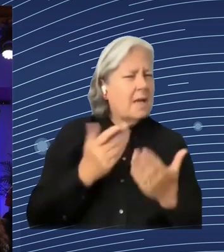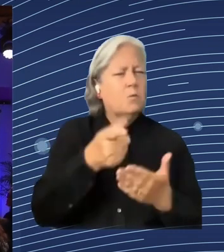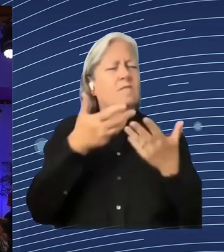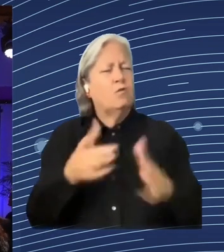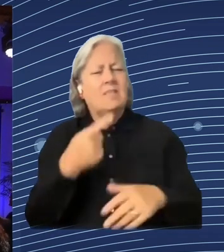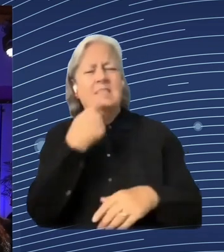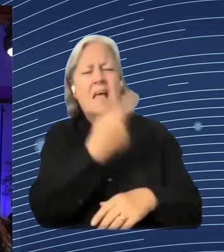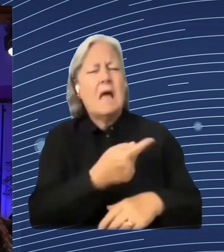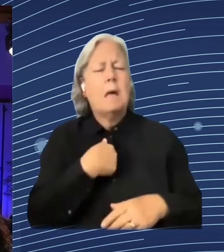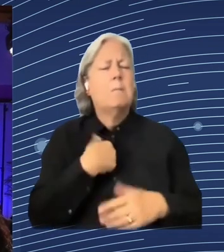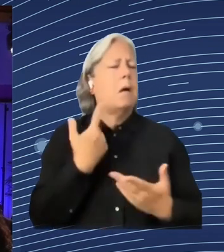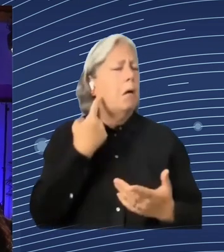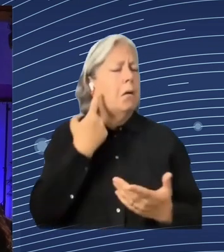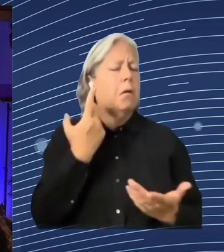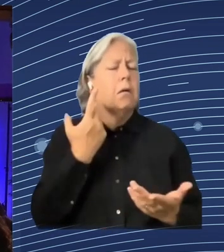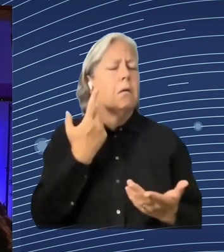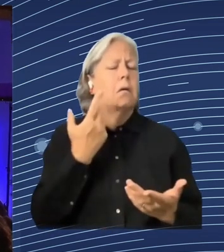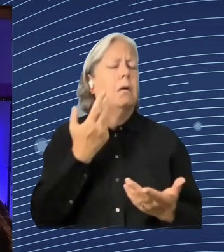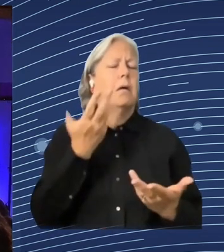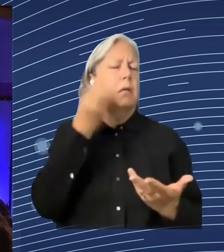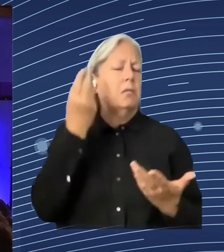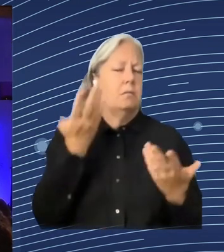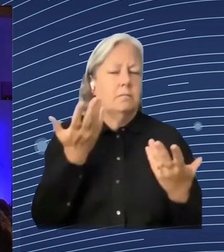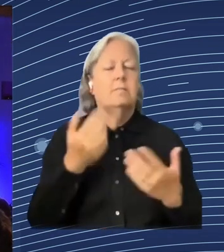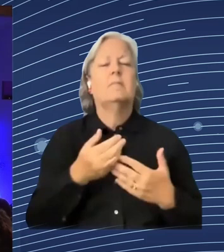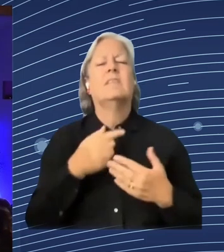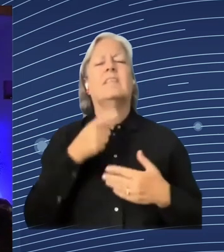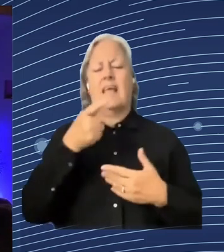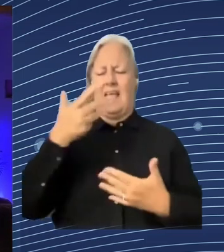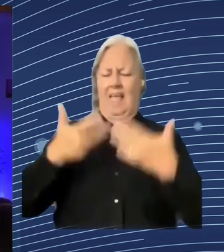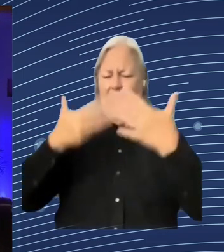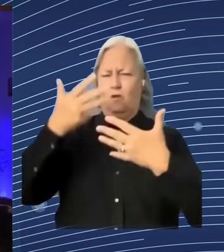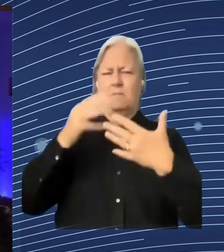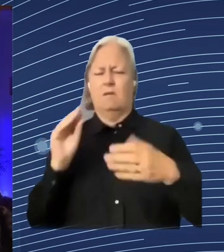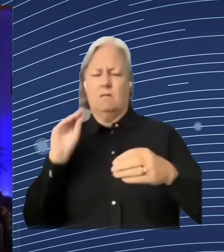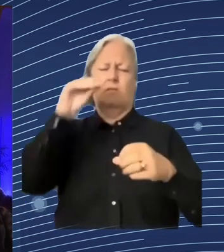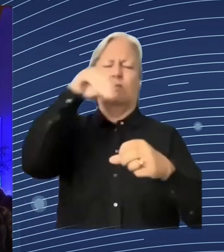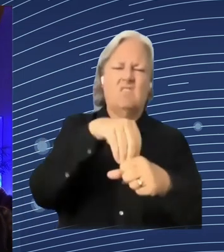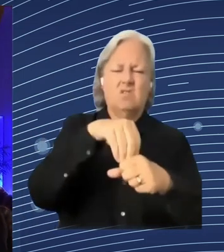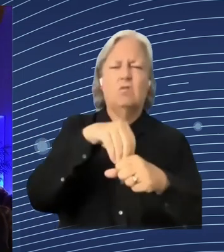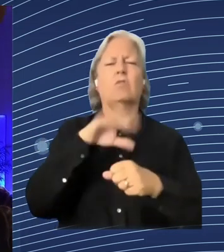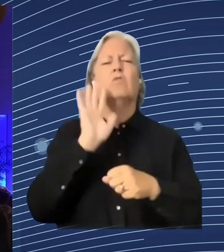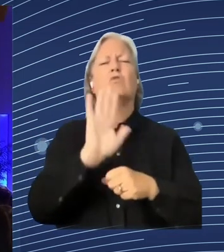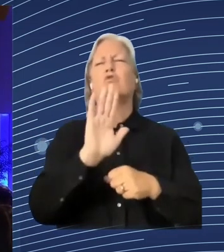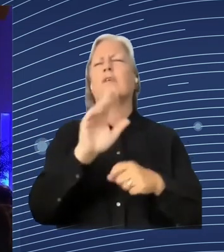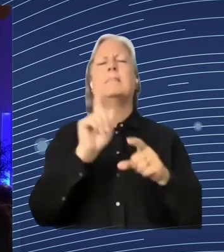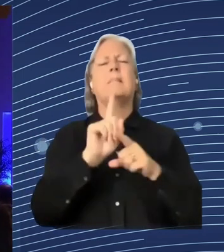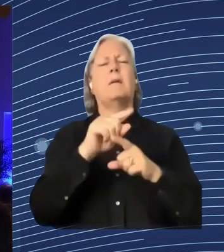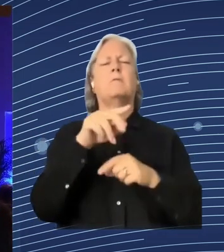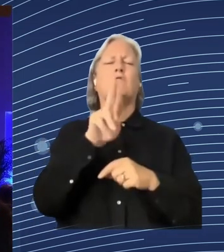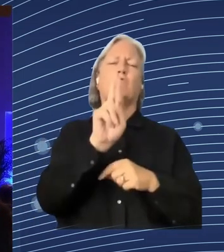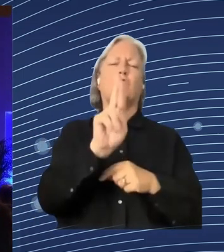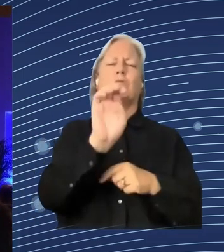but who puts the algorithms in the register? Everyone can put them. So there's a